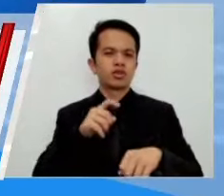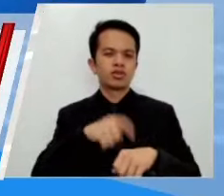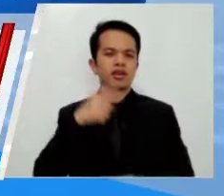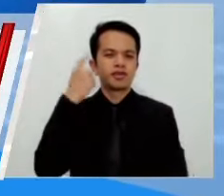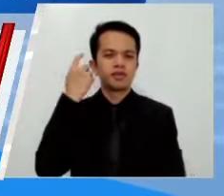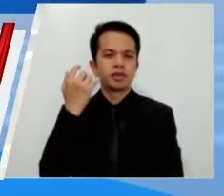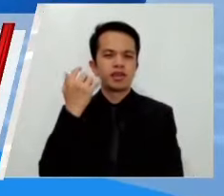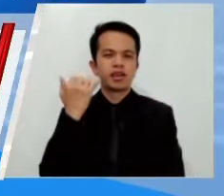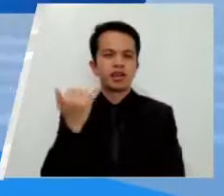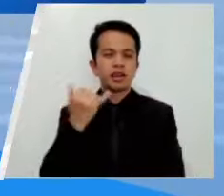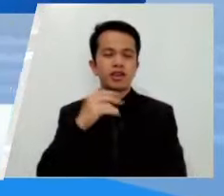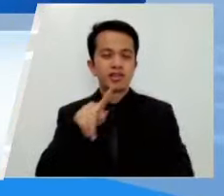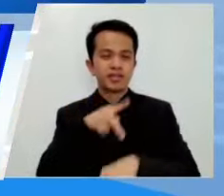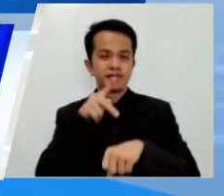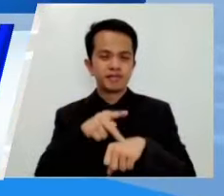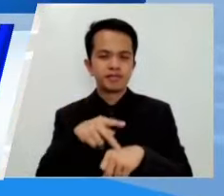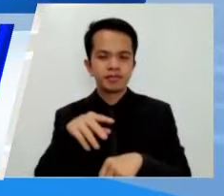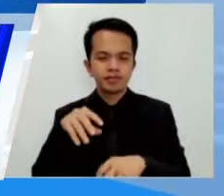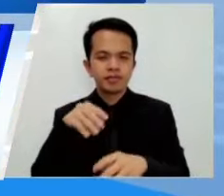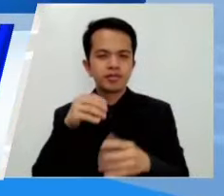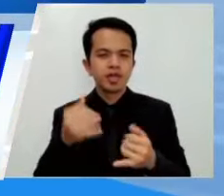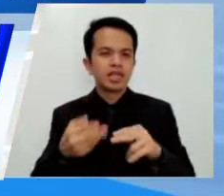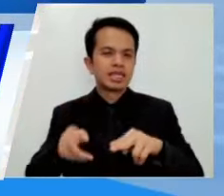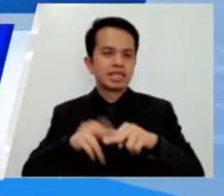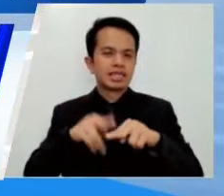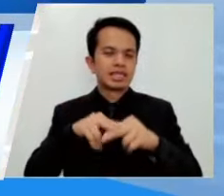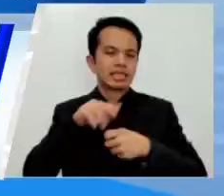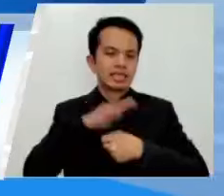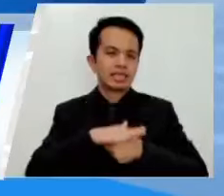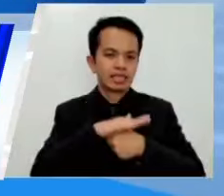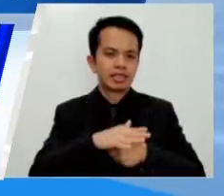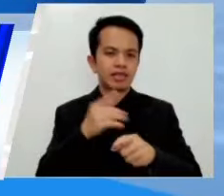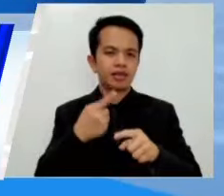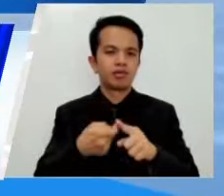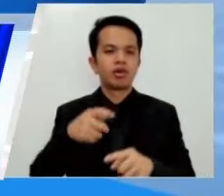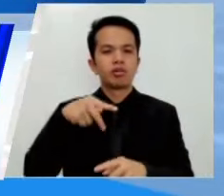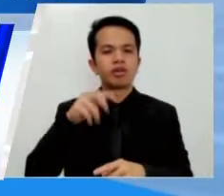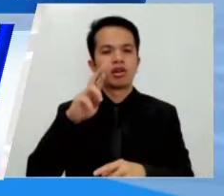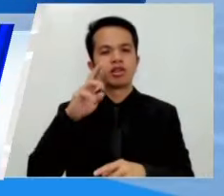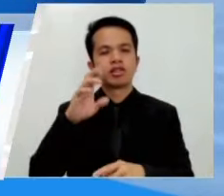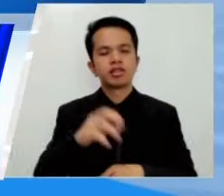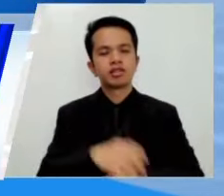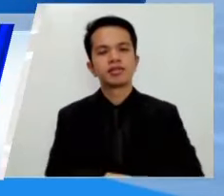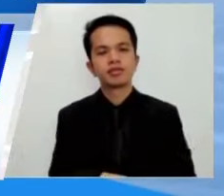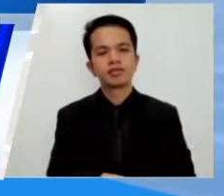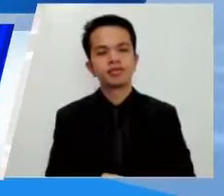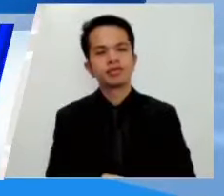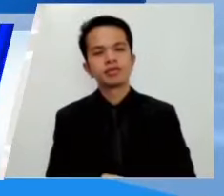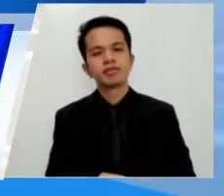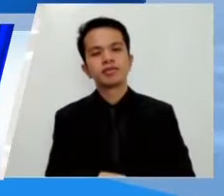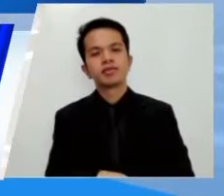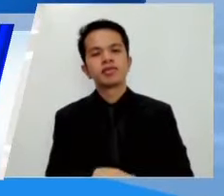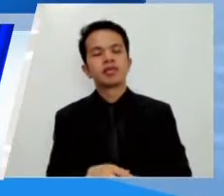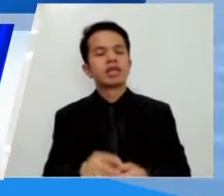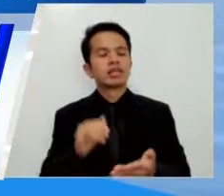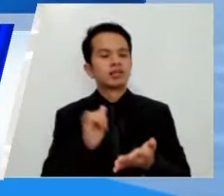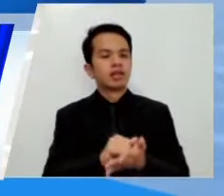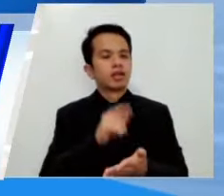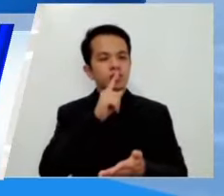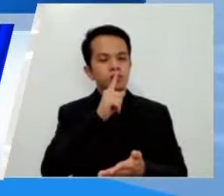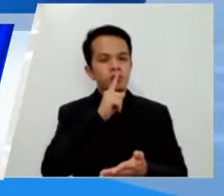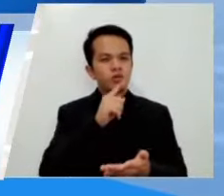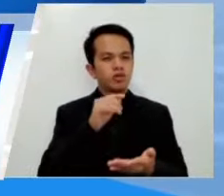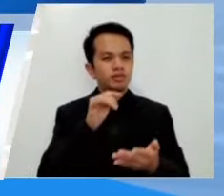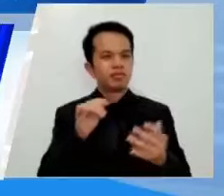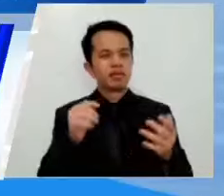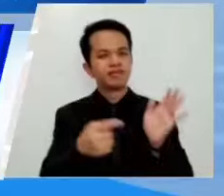found themselves under increasing pressure from the PRC in the South China Sea. This should, of course, be taken as a sign that not